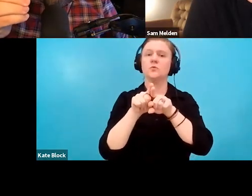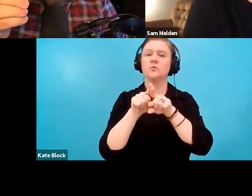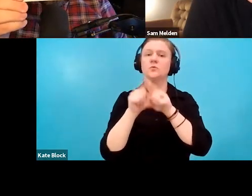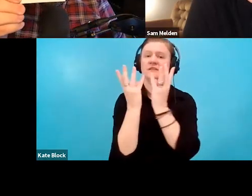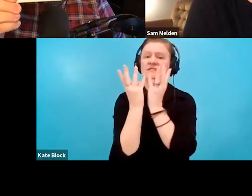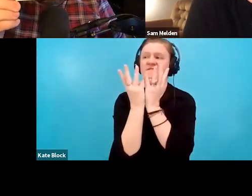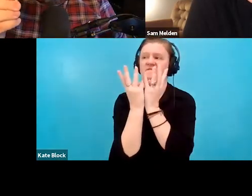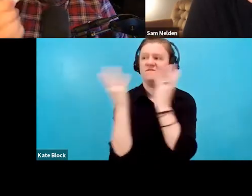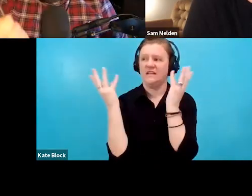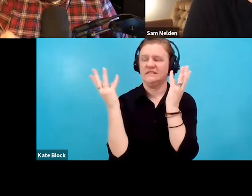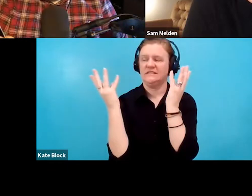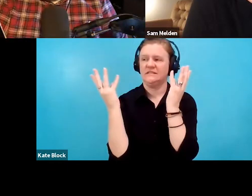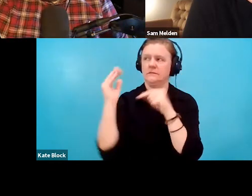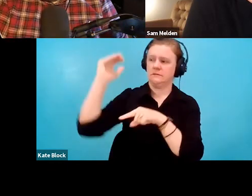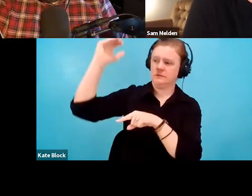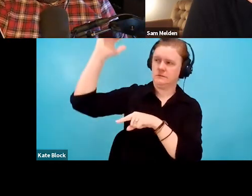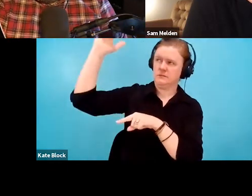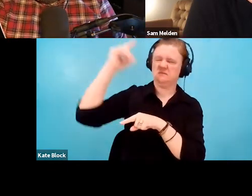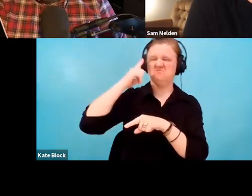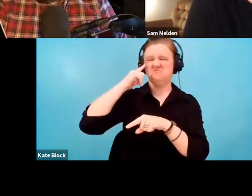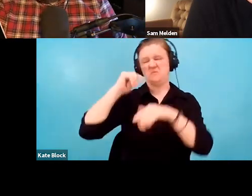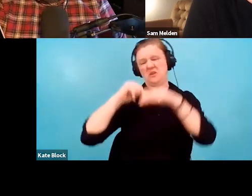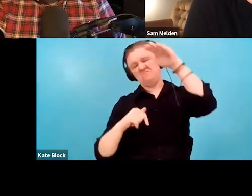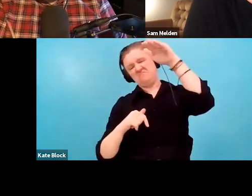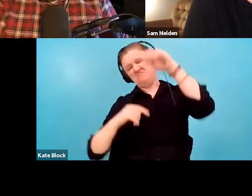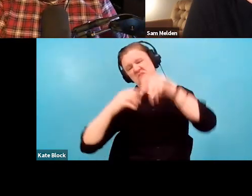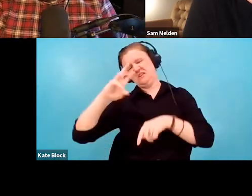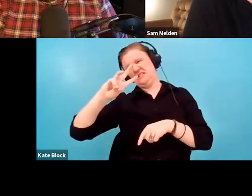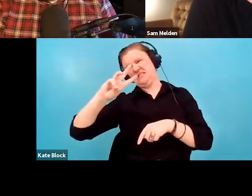the height of this pile is probably, you know, 6 feet.